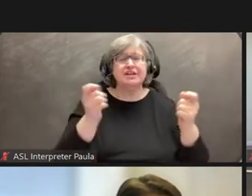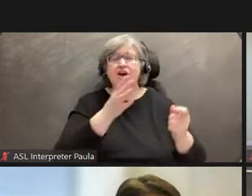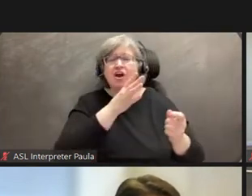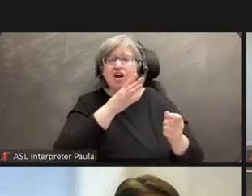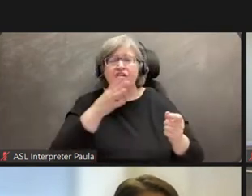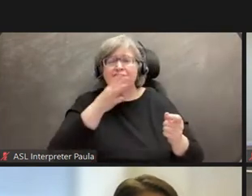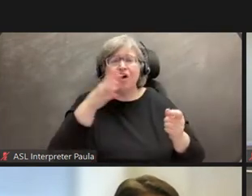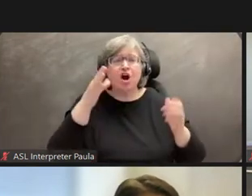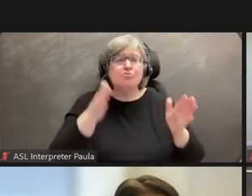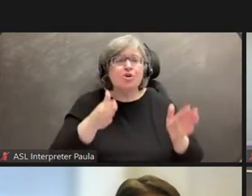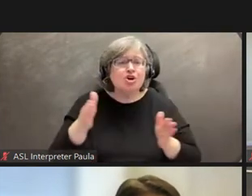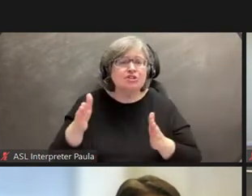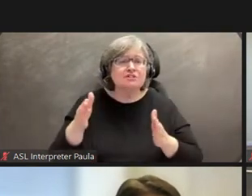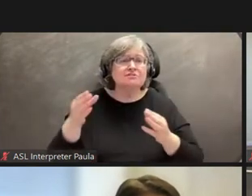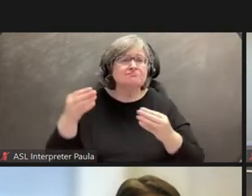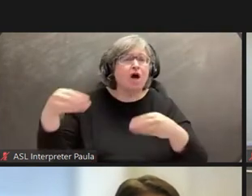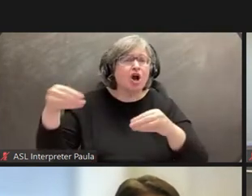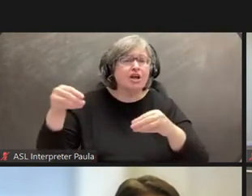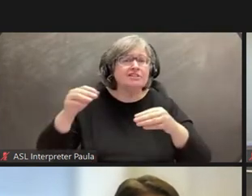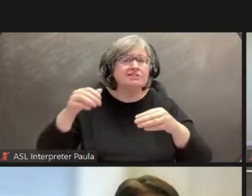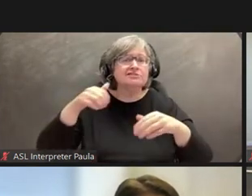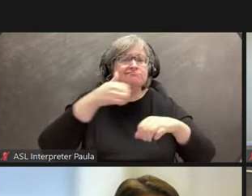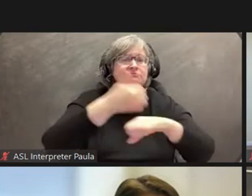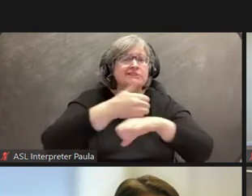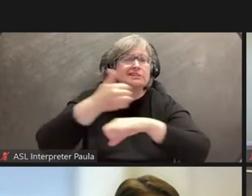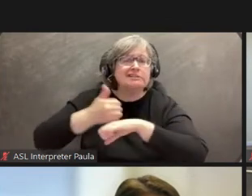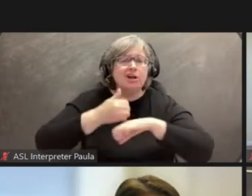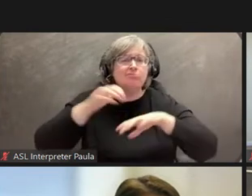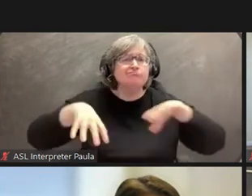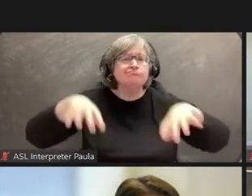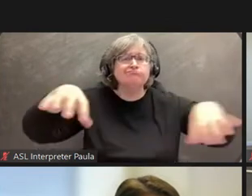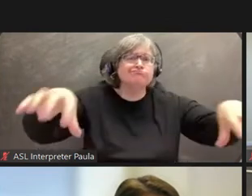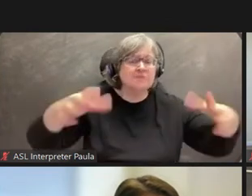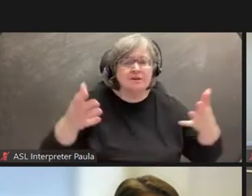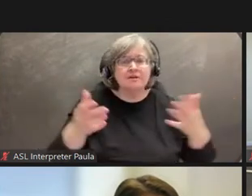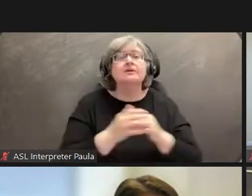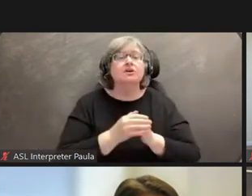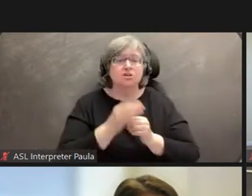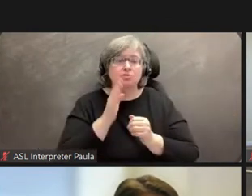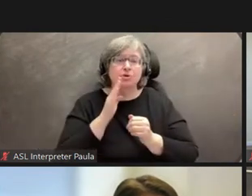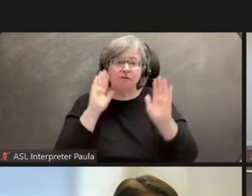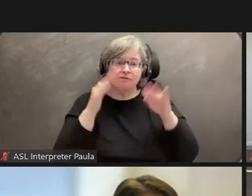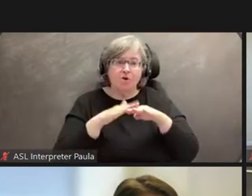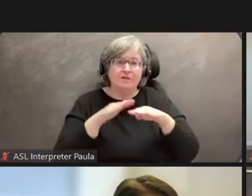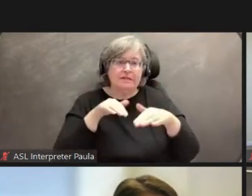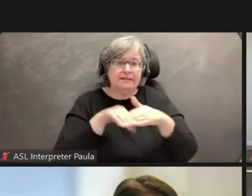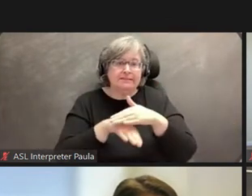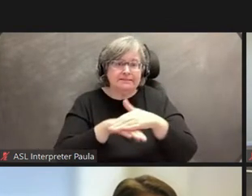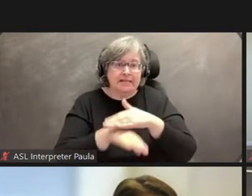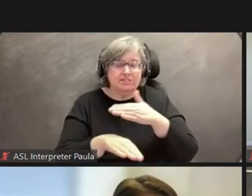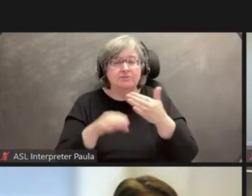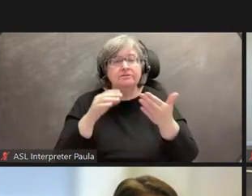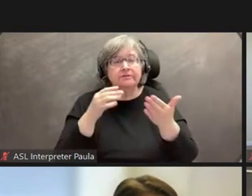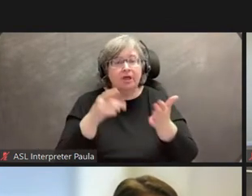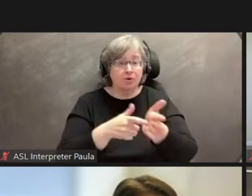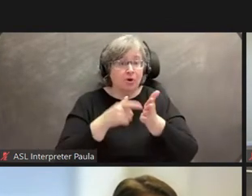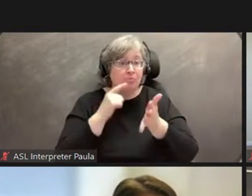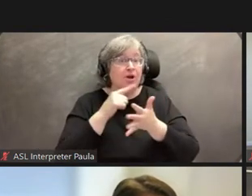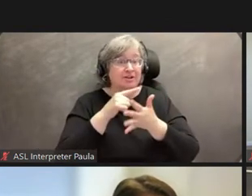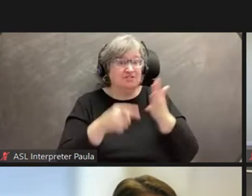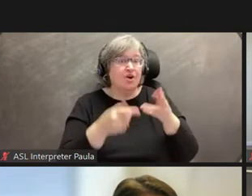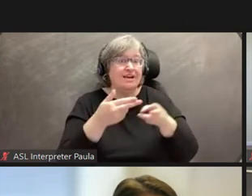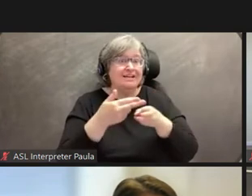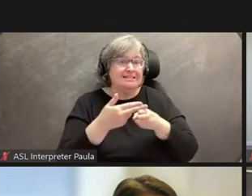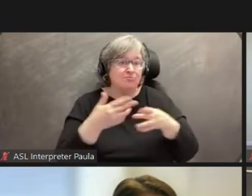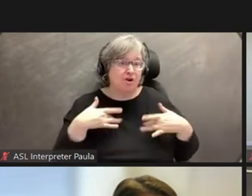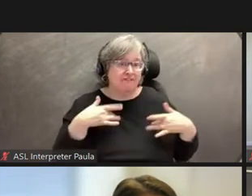and all those kinds of things that will be focused on accessibility of those events and the requirements for that. So if you're interested, you can